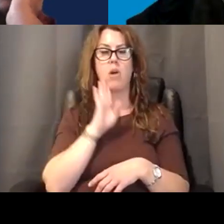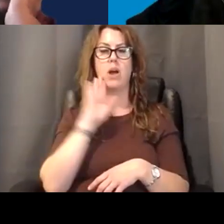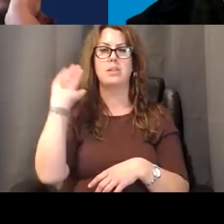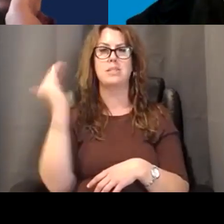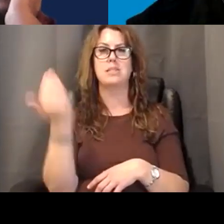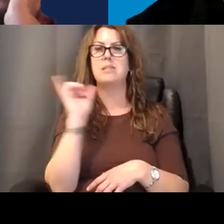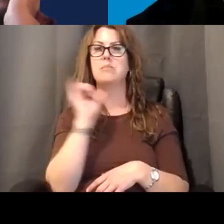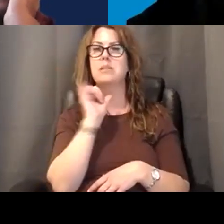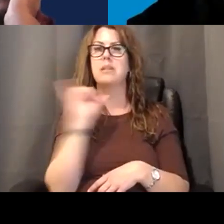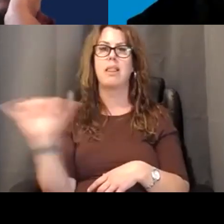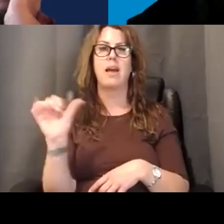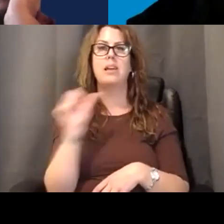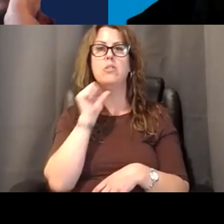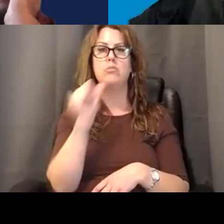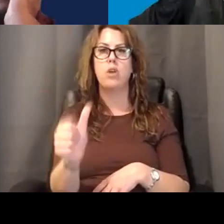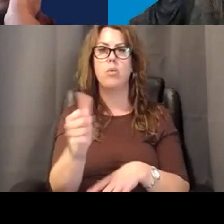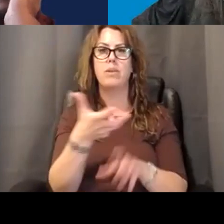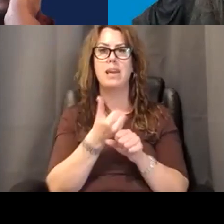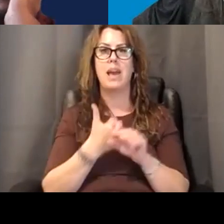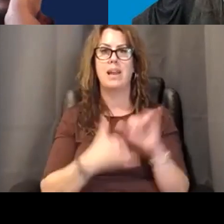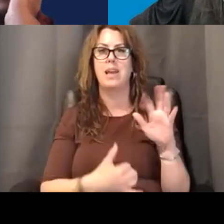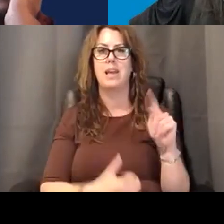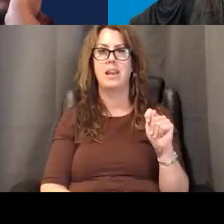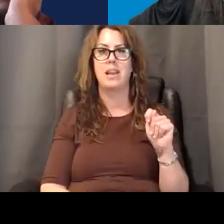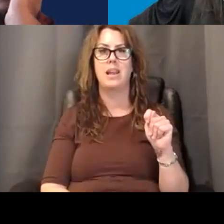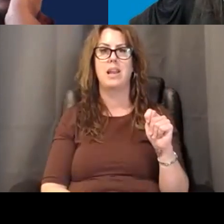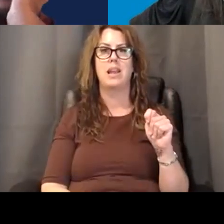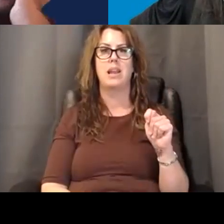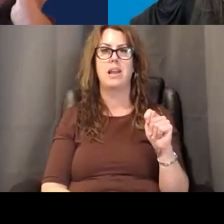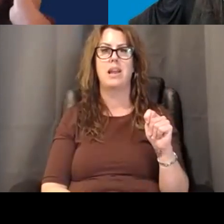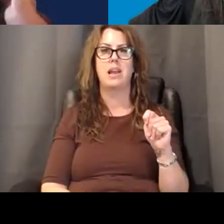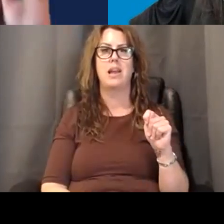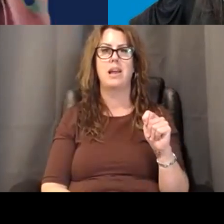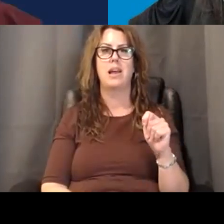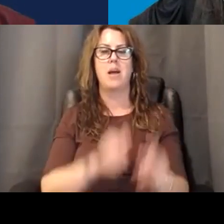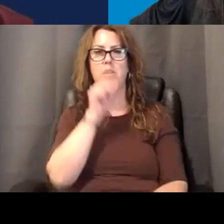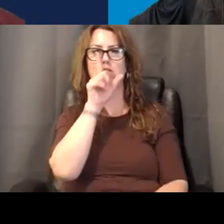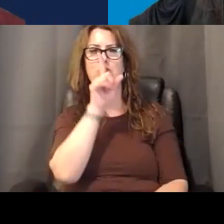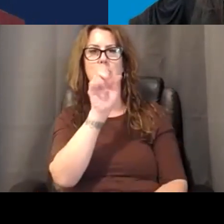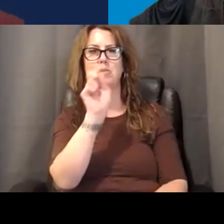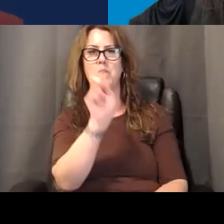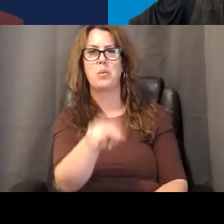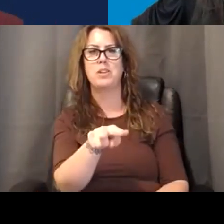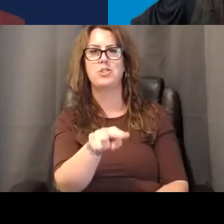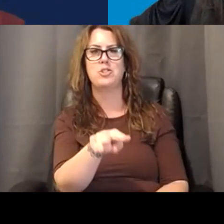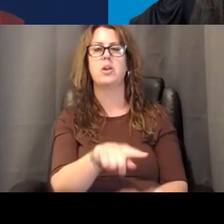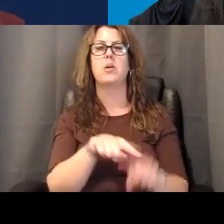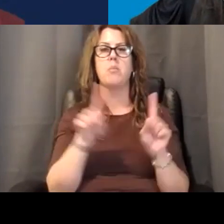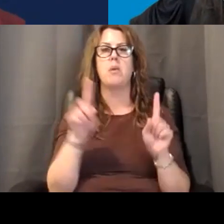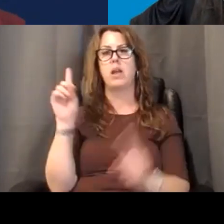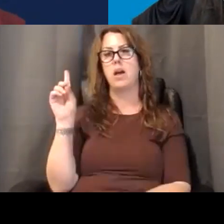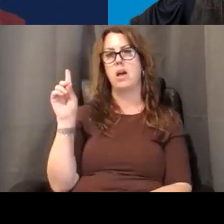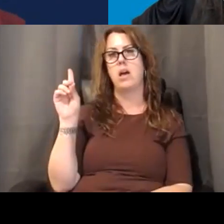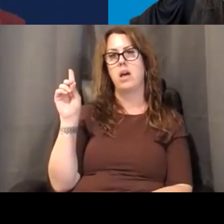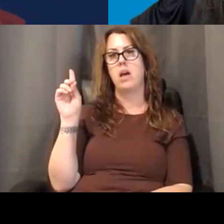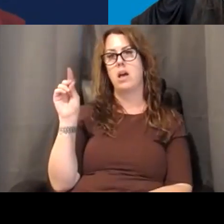it. Yeah, I don't know that that was a question either, but but I do think that, no,